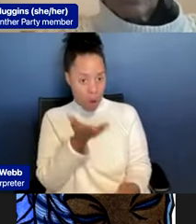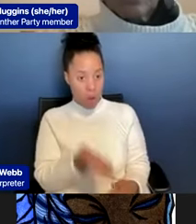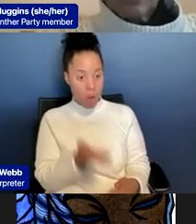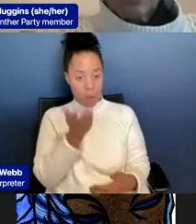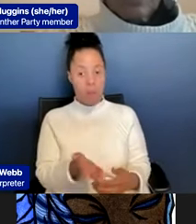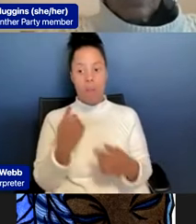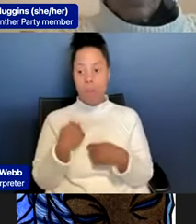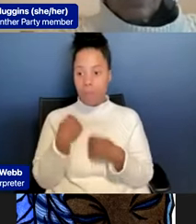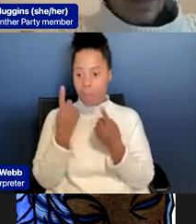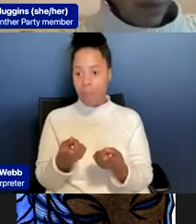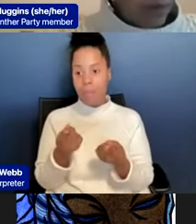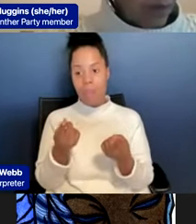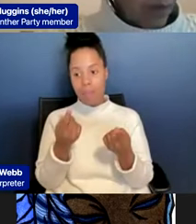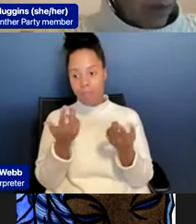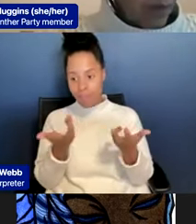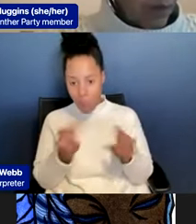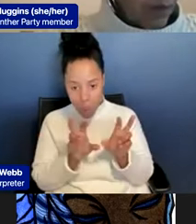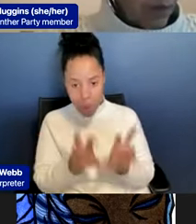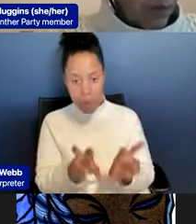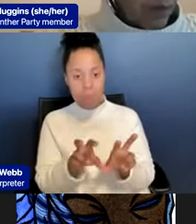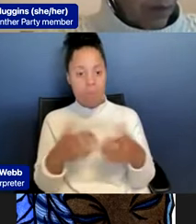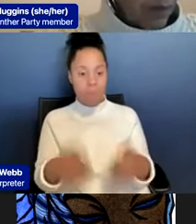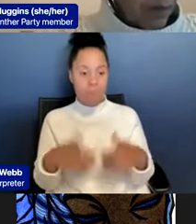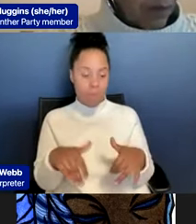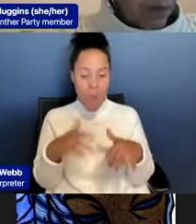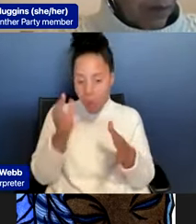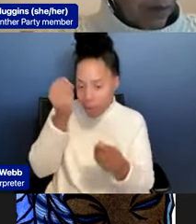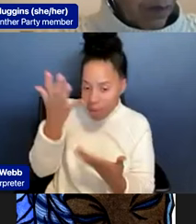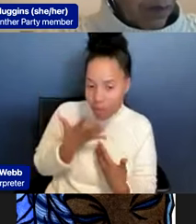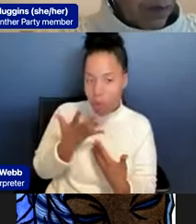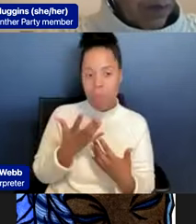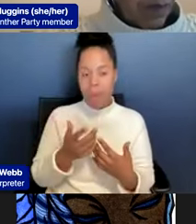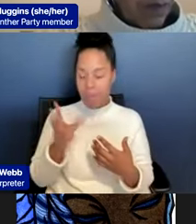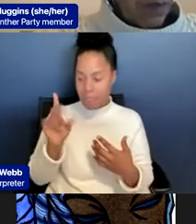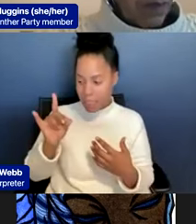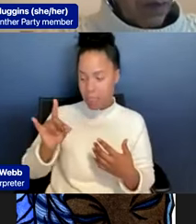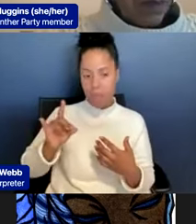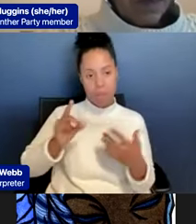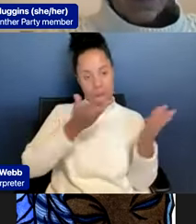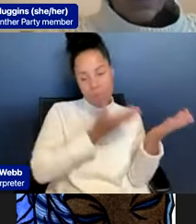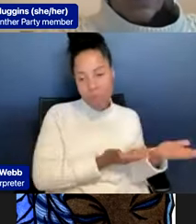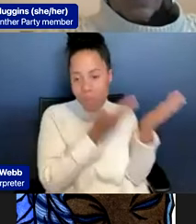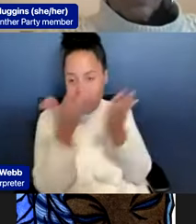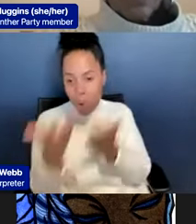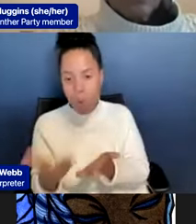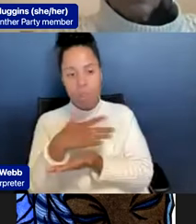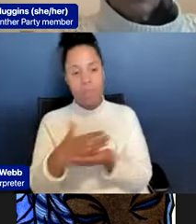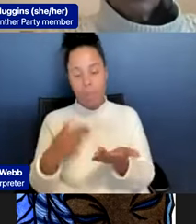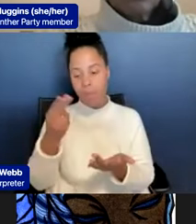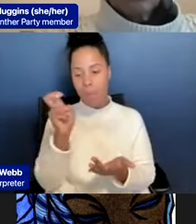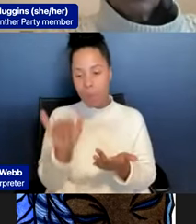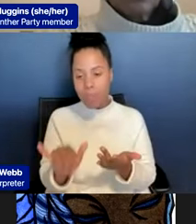thought through, and consistently, and have brought forward some of the work of Huey's intercommunalism in the 21st